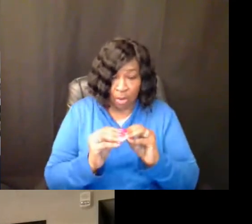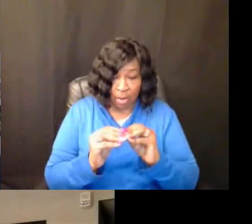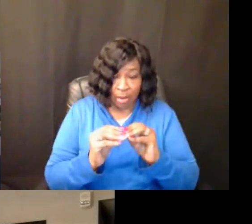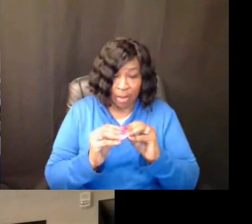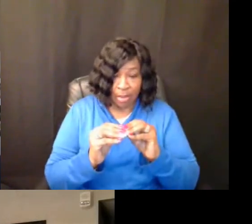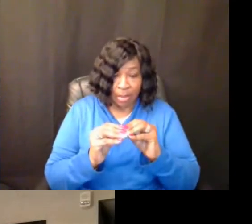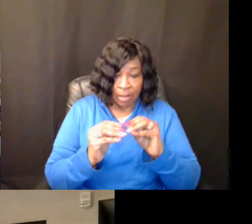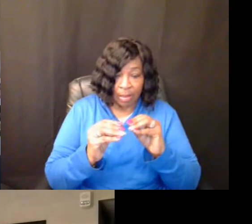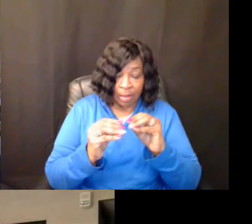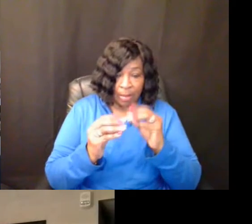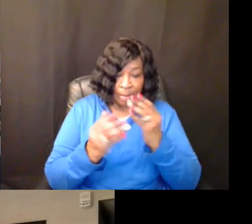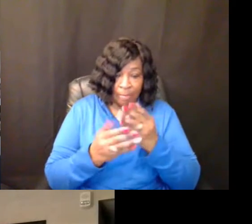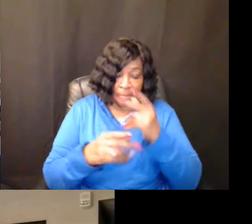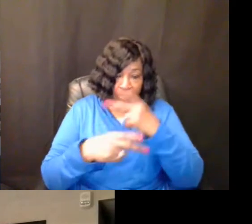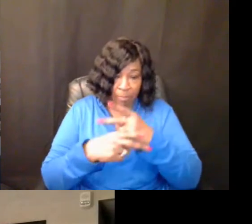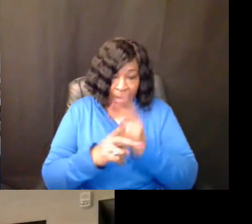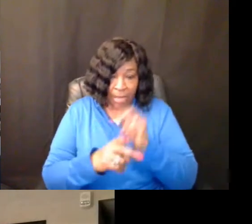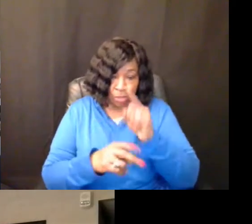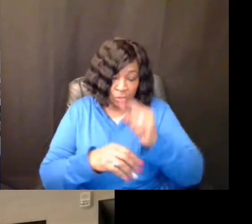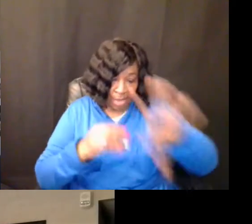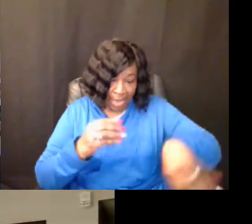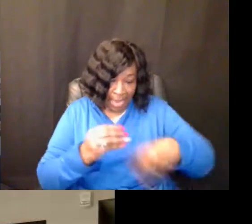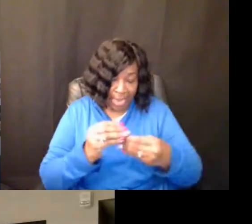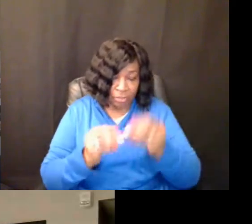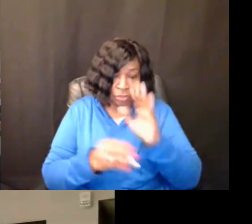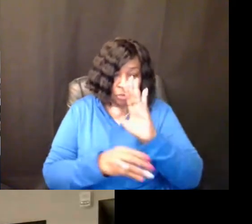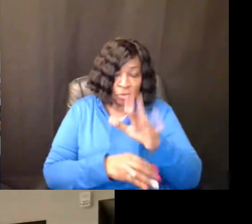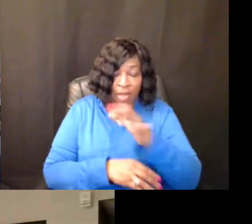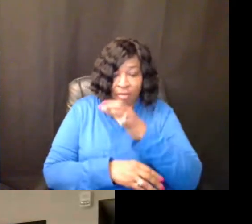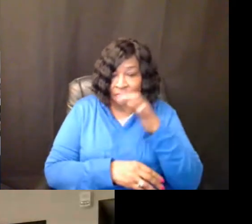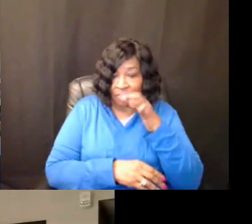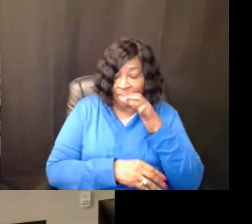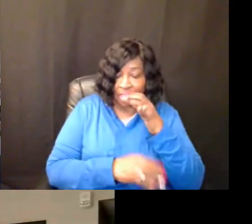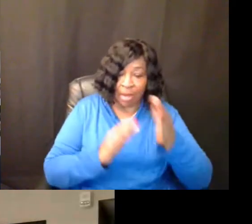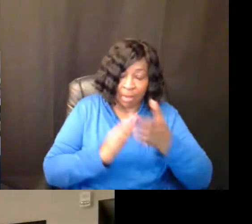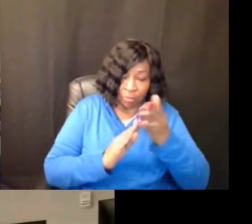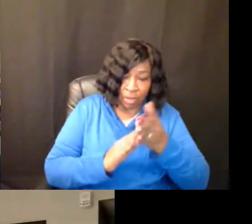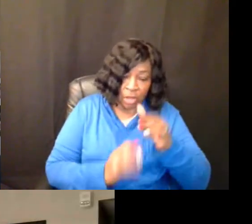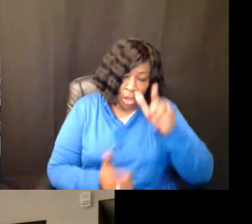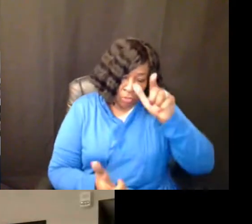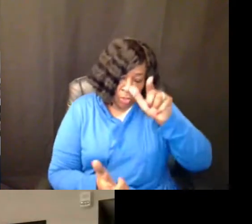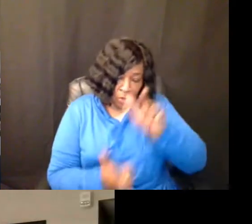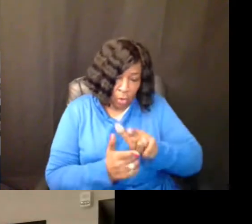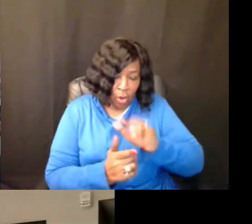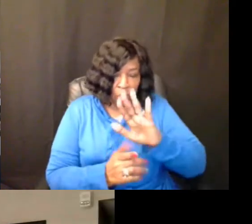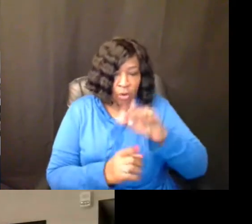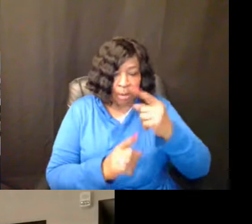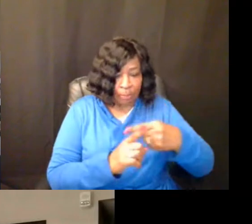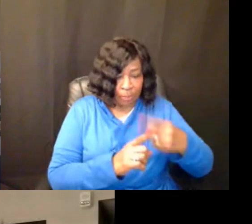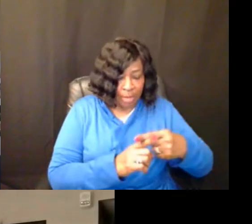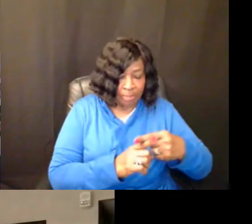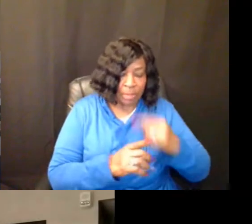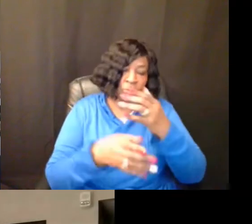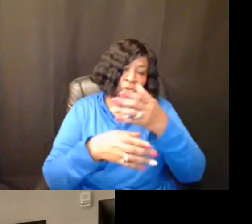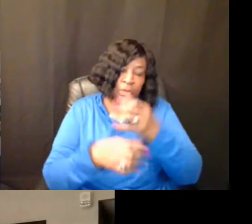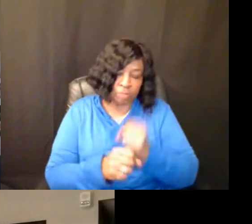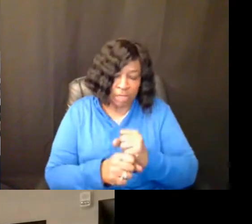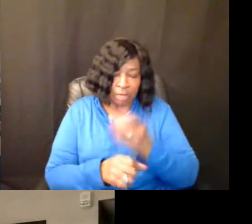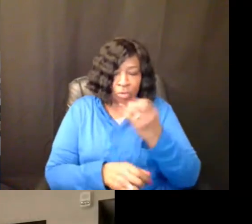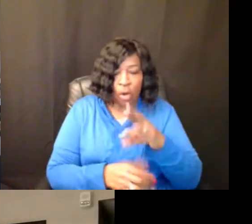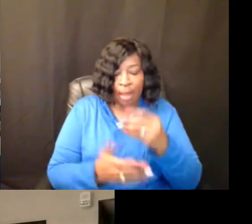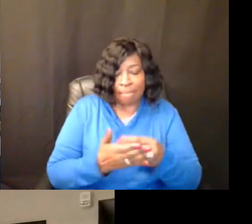commodities that you add to your on-farm operation, the lower your premium is to obtain or to buy